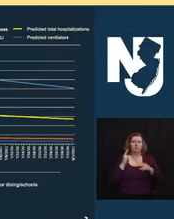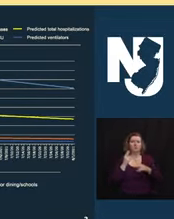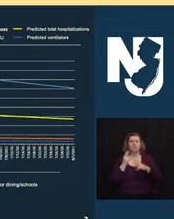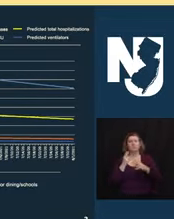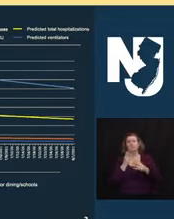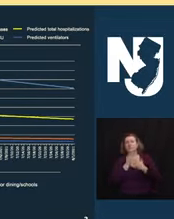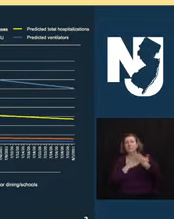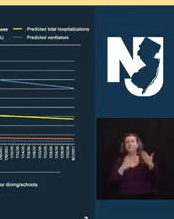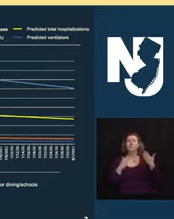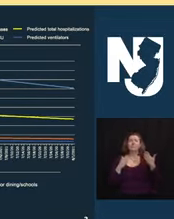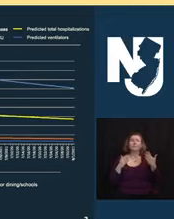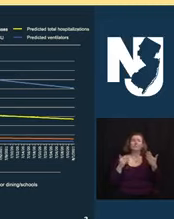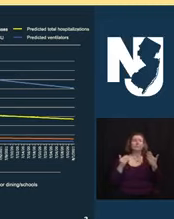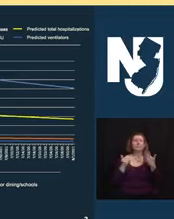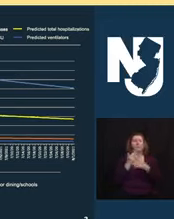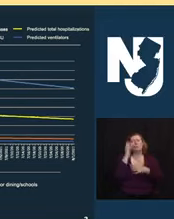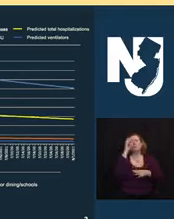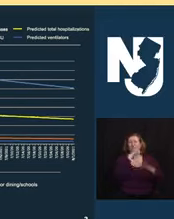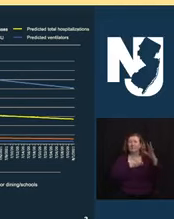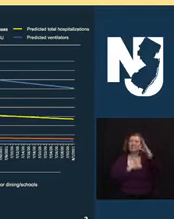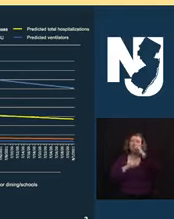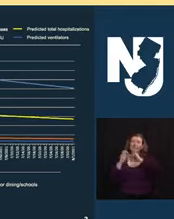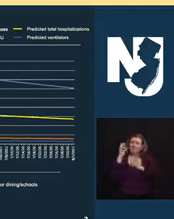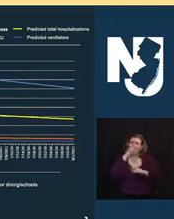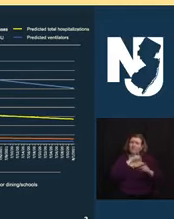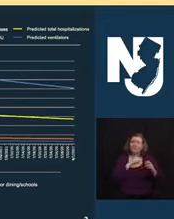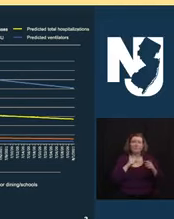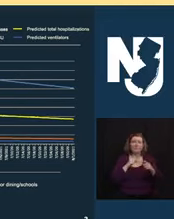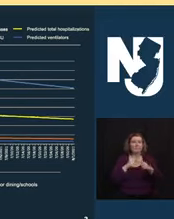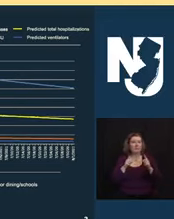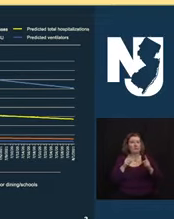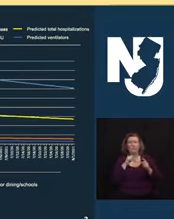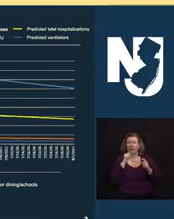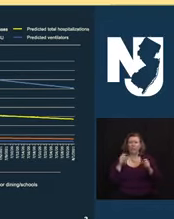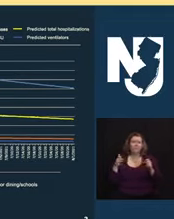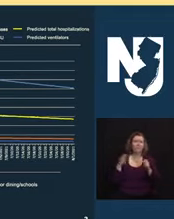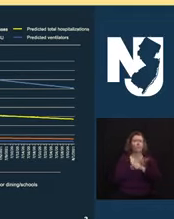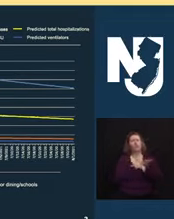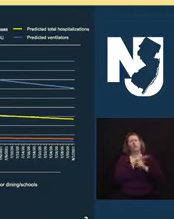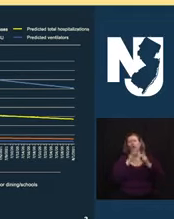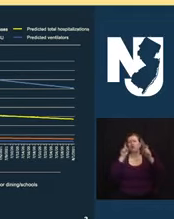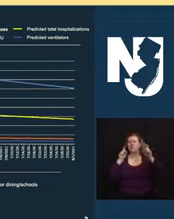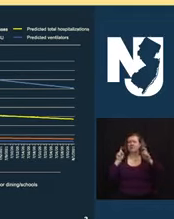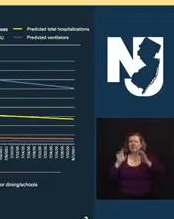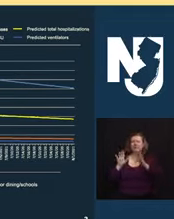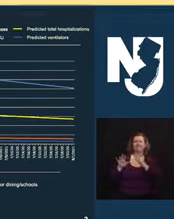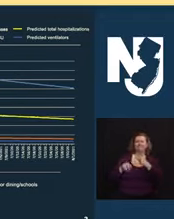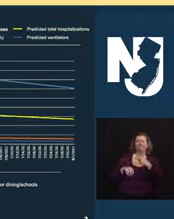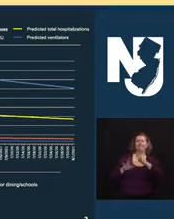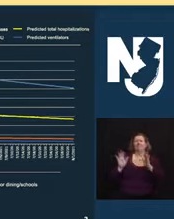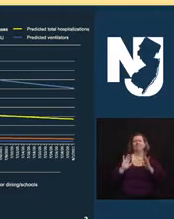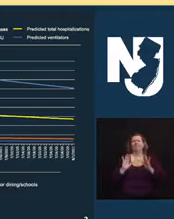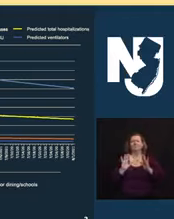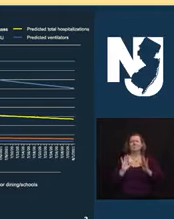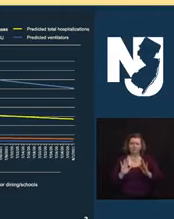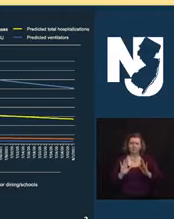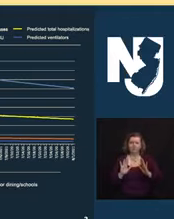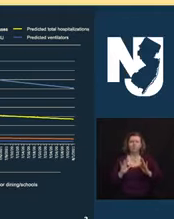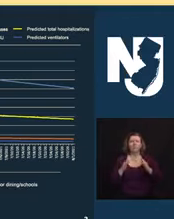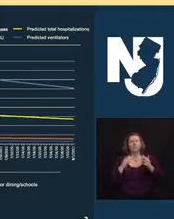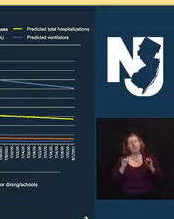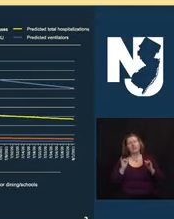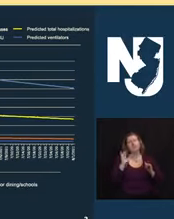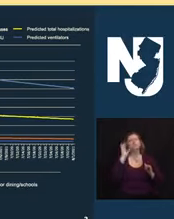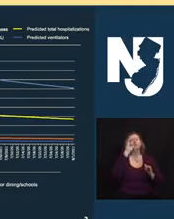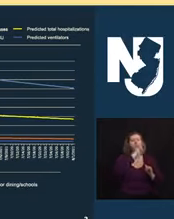pretty conservative, but we need to test our limits here. To create this model, we still assume that our